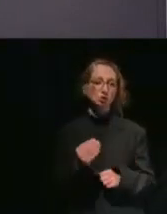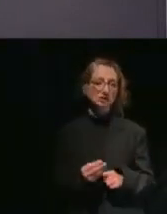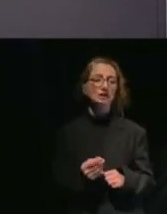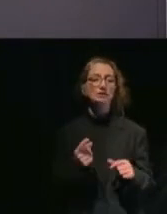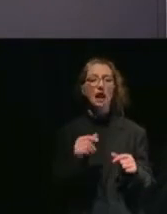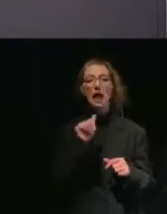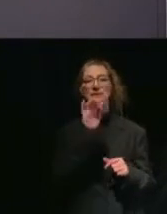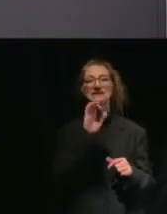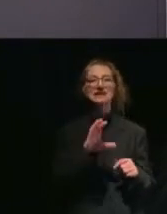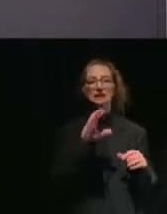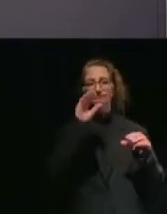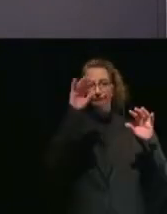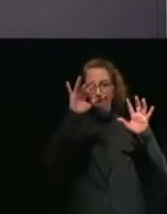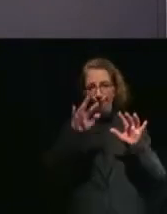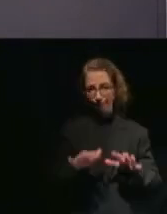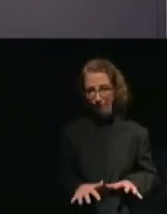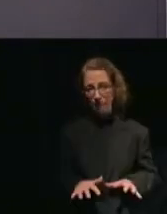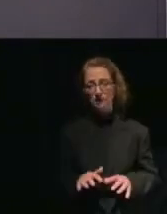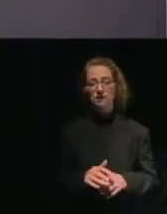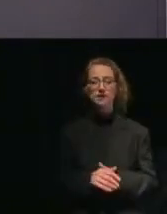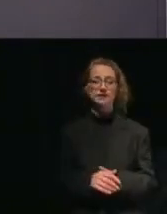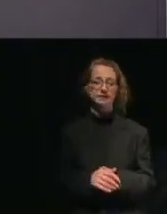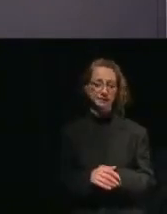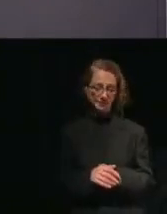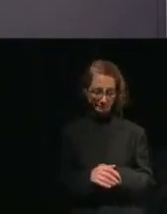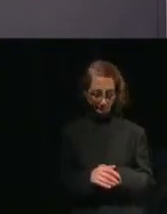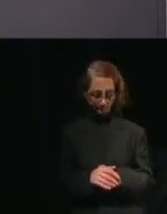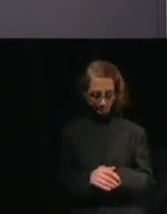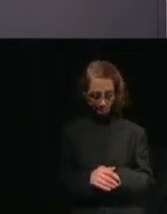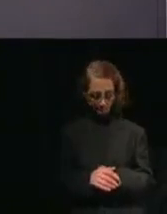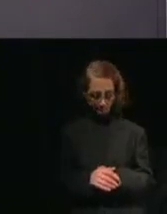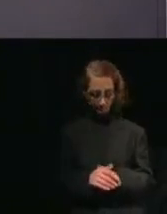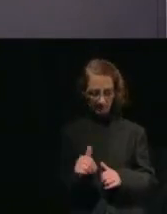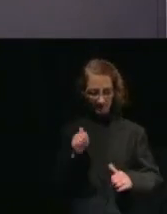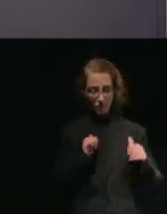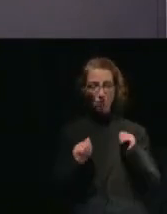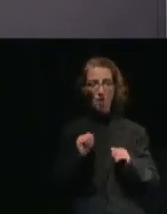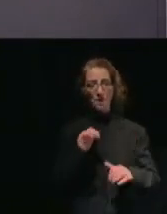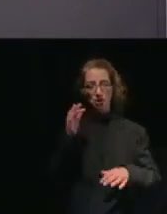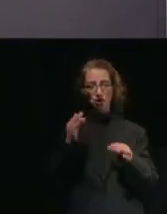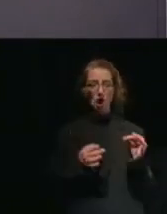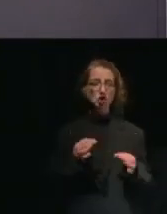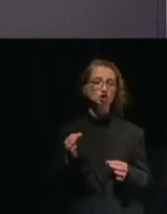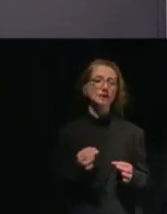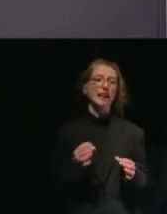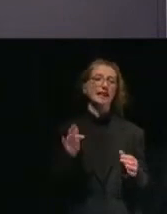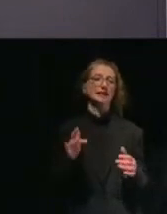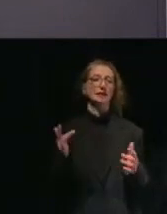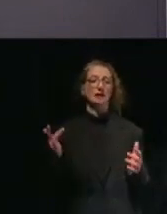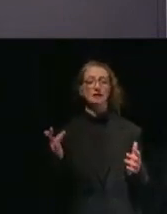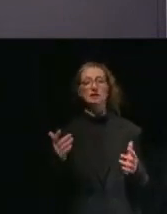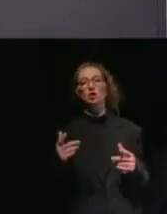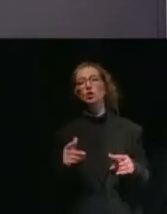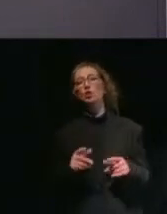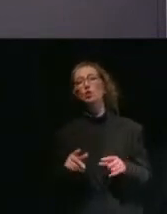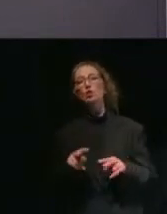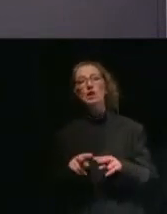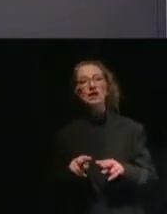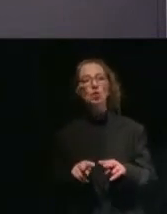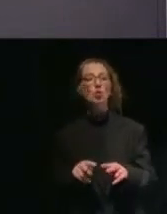performer, actor, curator, circus artist. We combined some